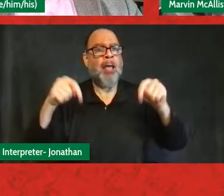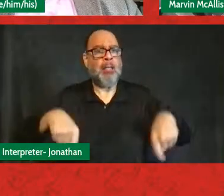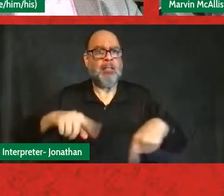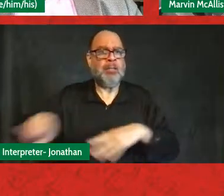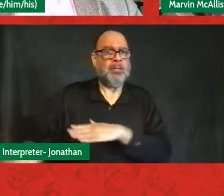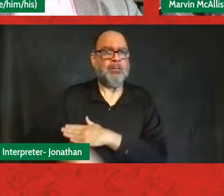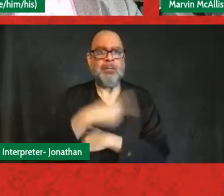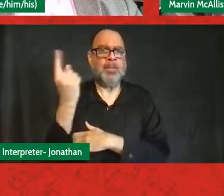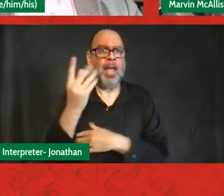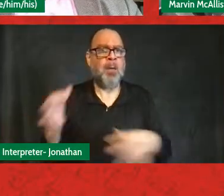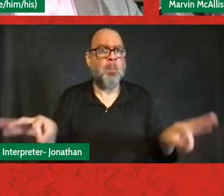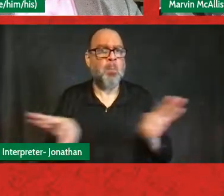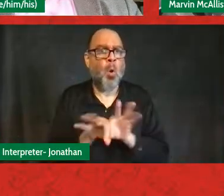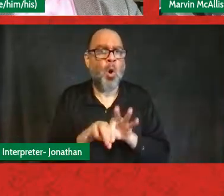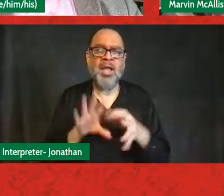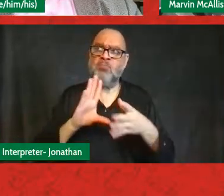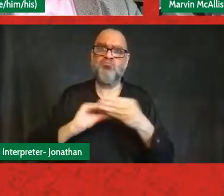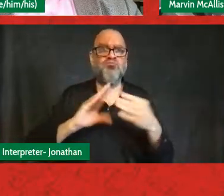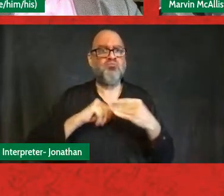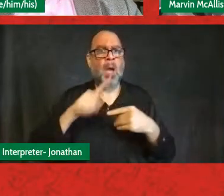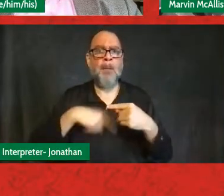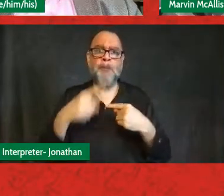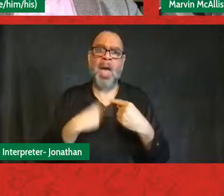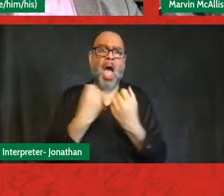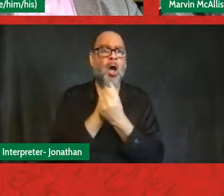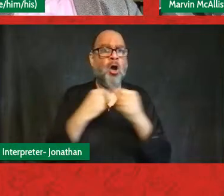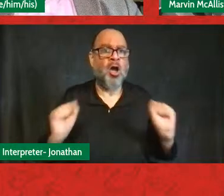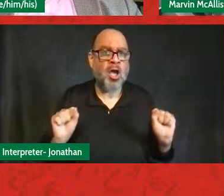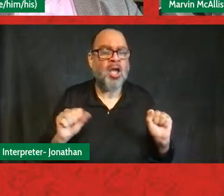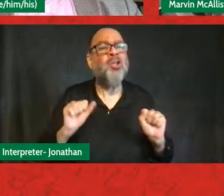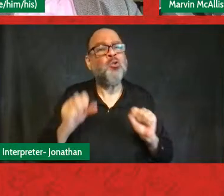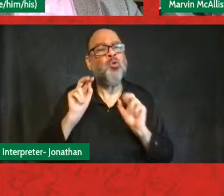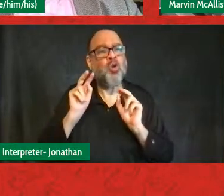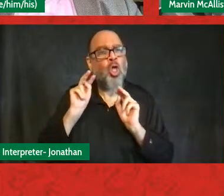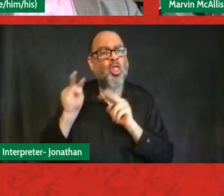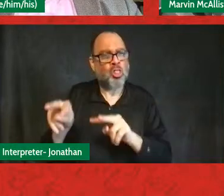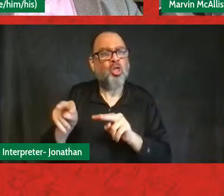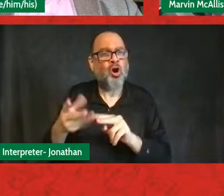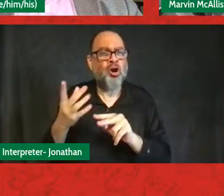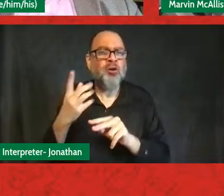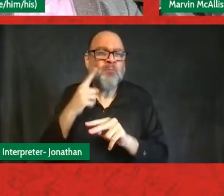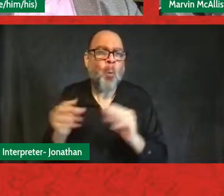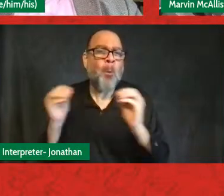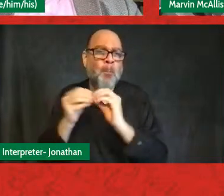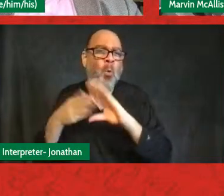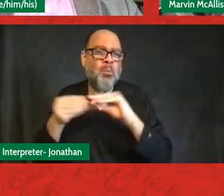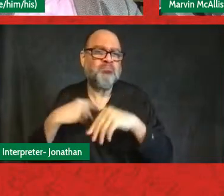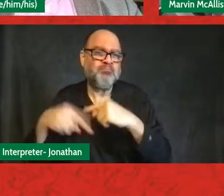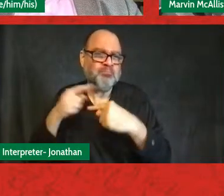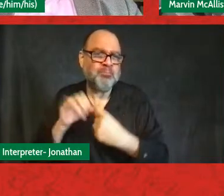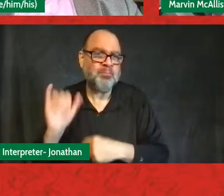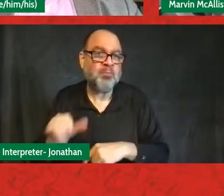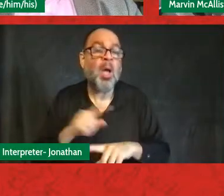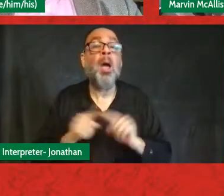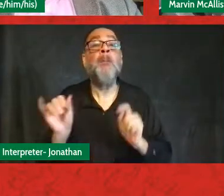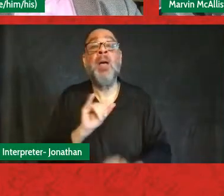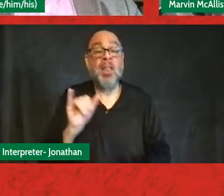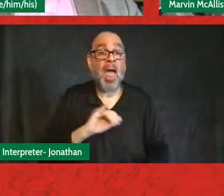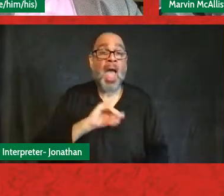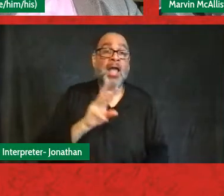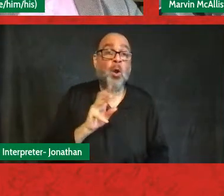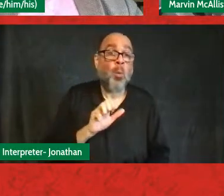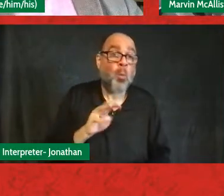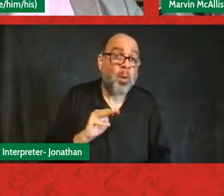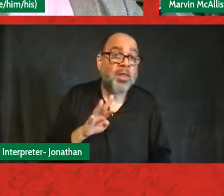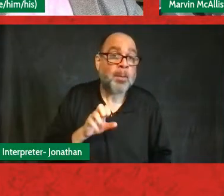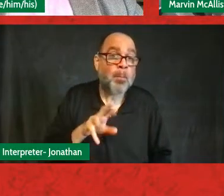about emancipation. To get more details, look at Bern Lindsforce. But like William Brown, like James Hewlett, Ira